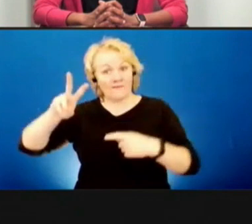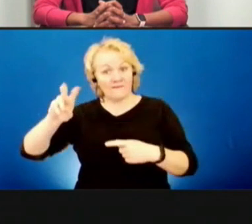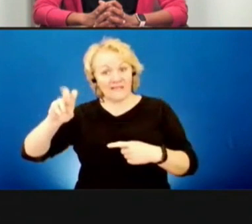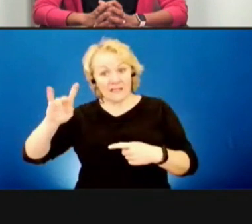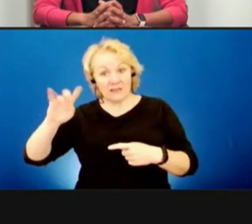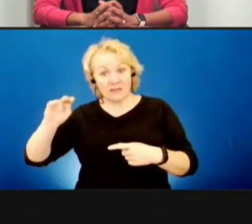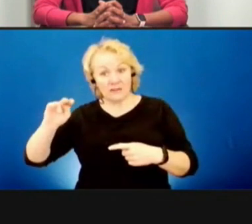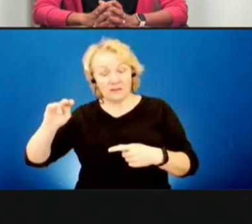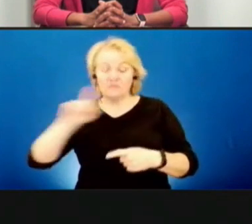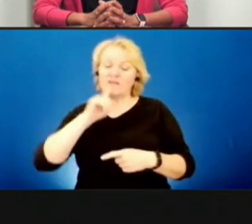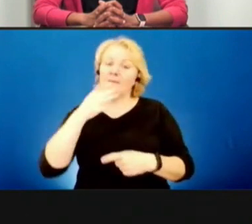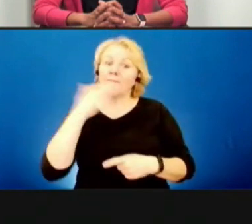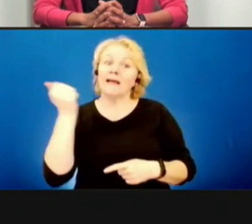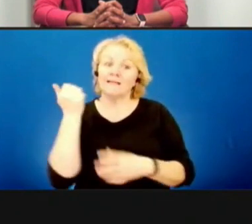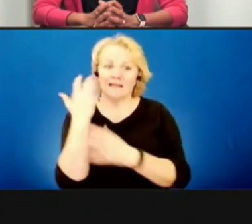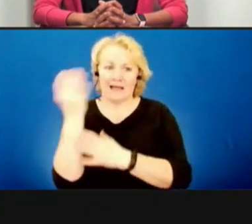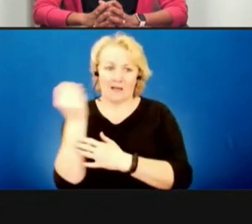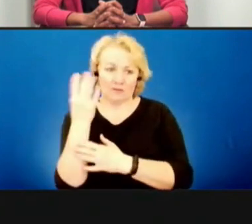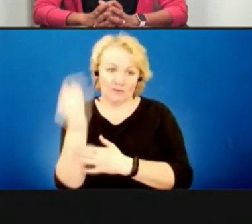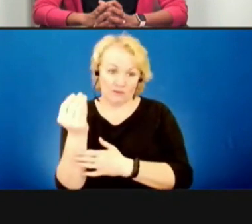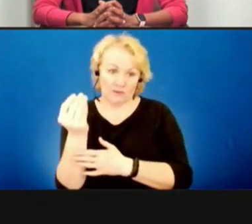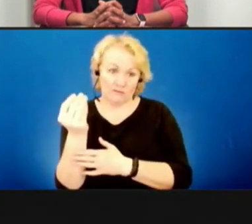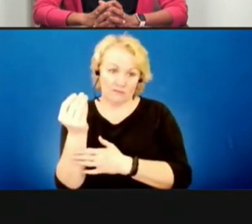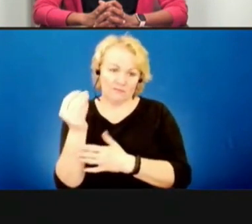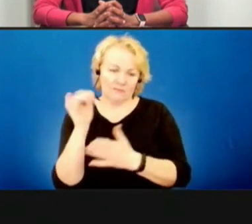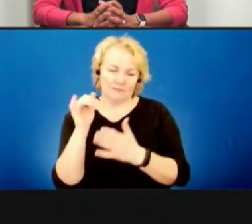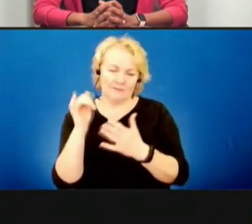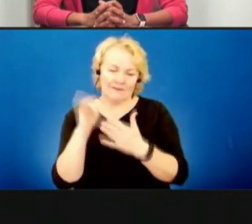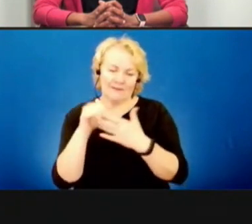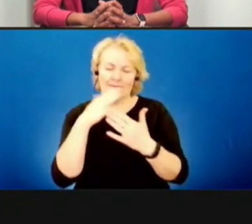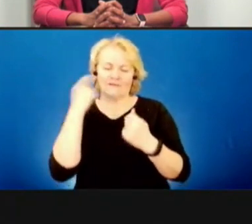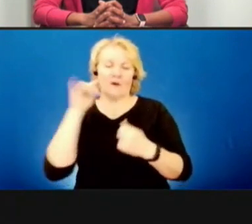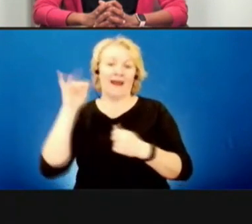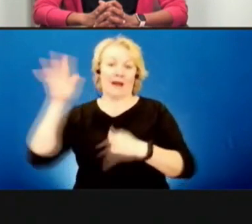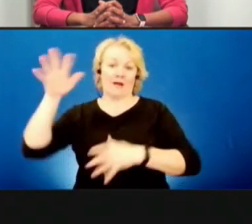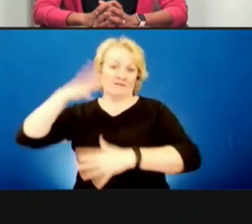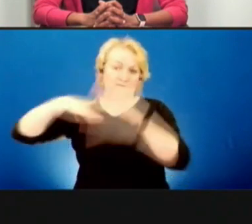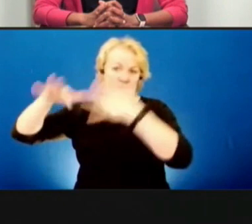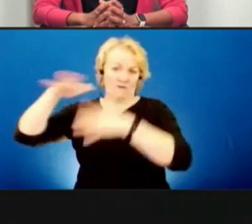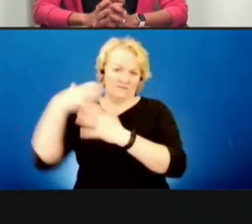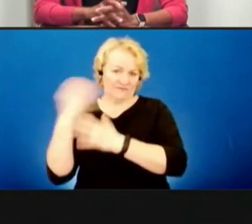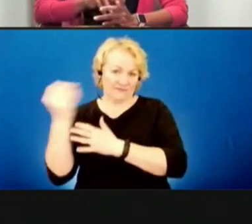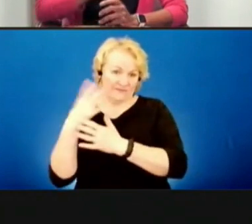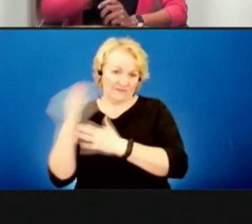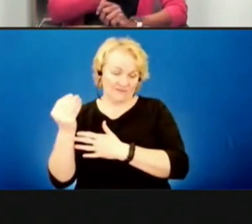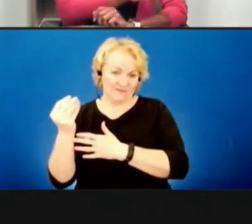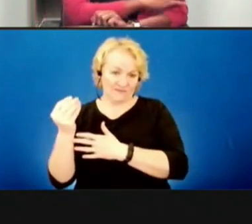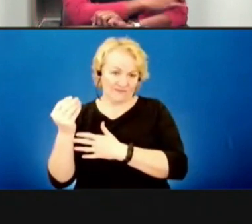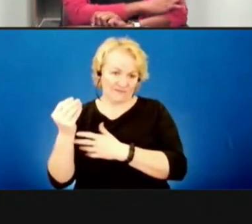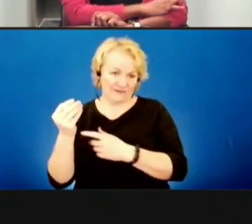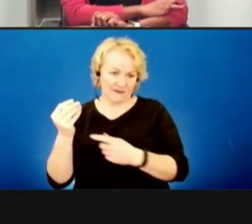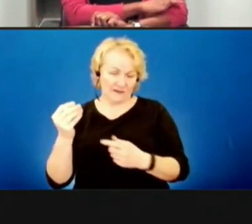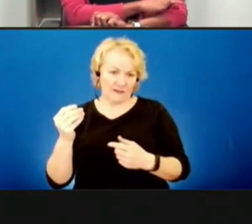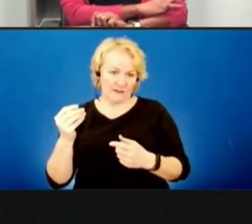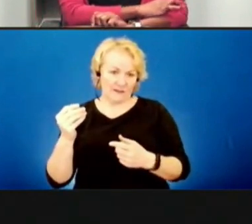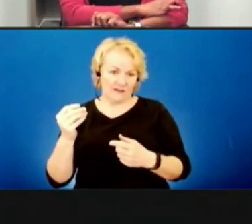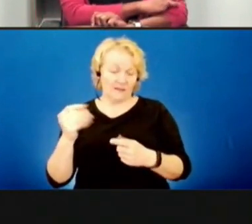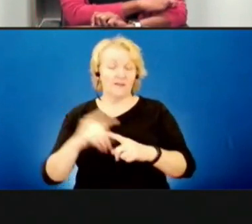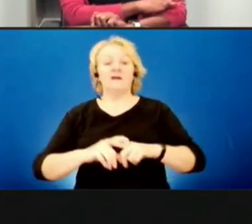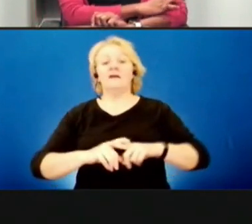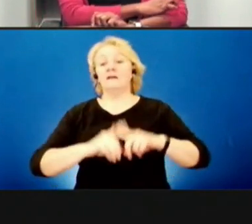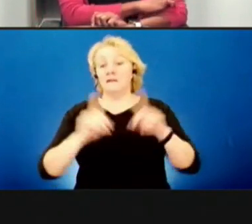outdoors would be if you're assessing ventilation, being outdoors is where ventilation would be best.